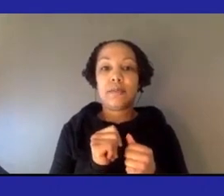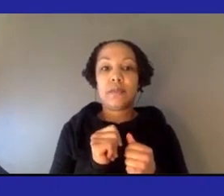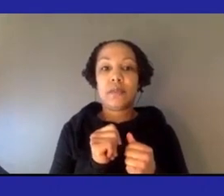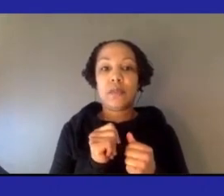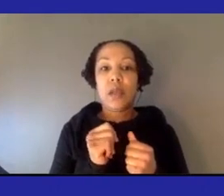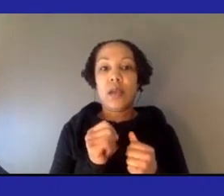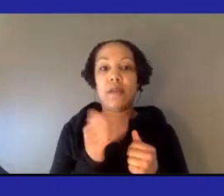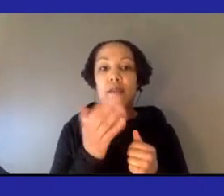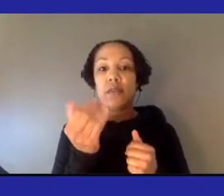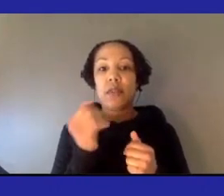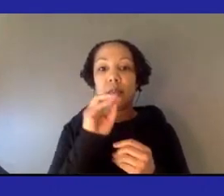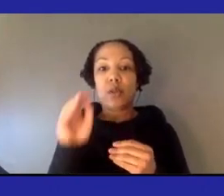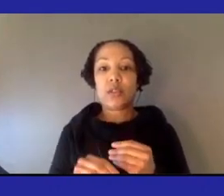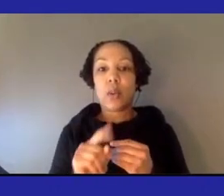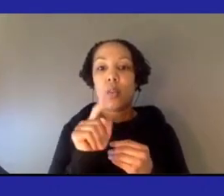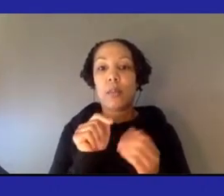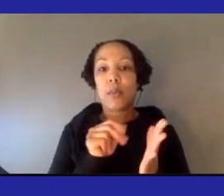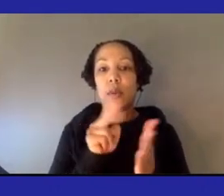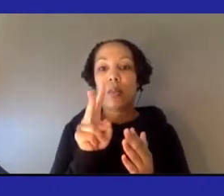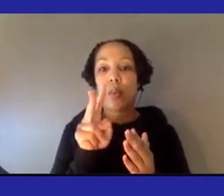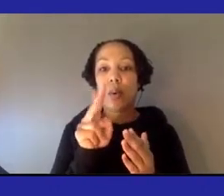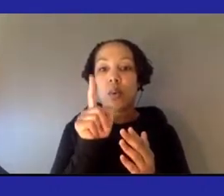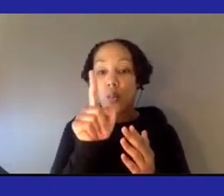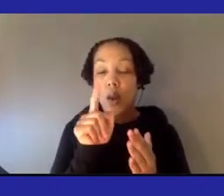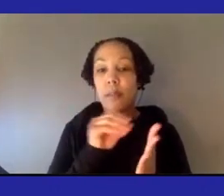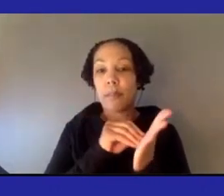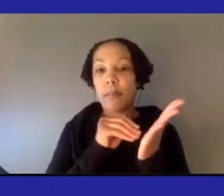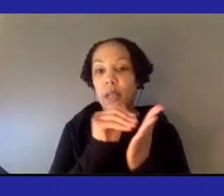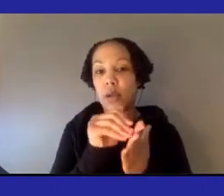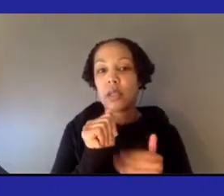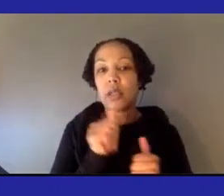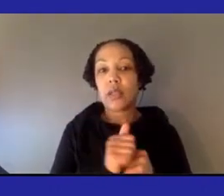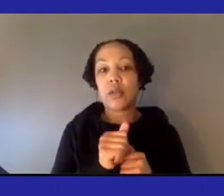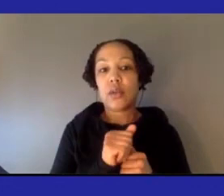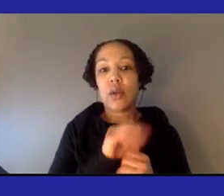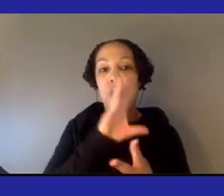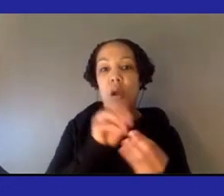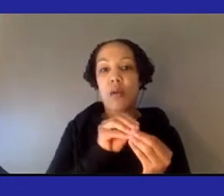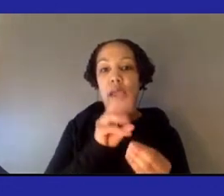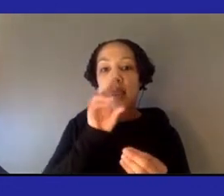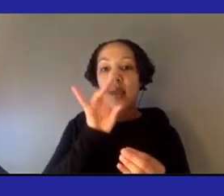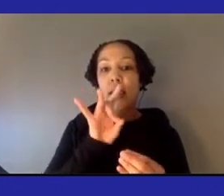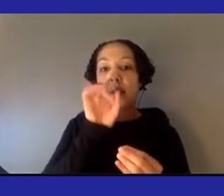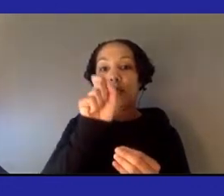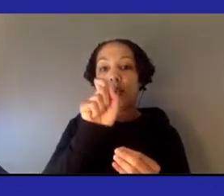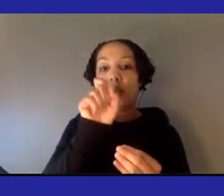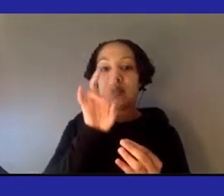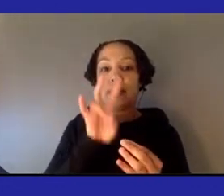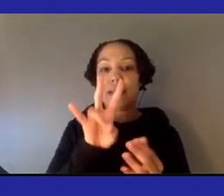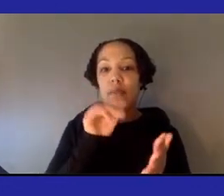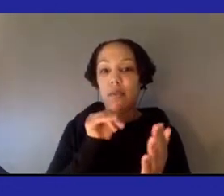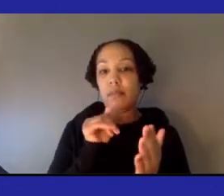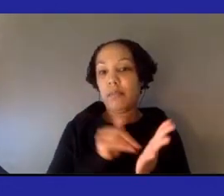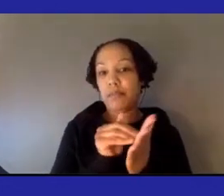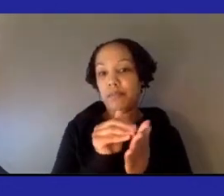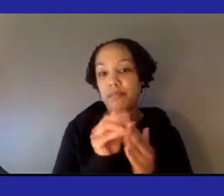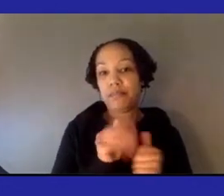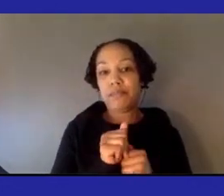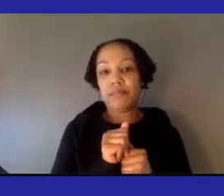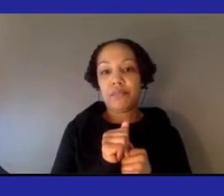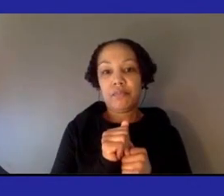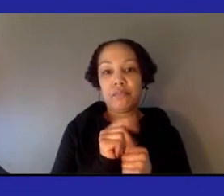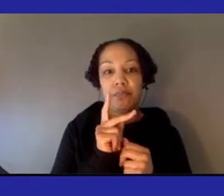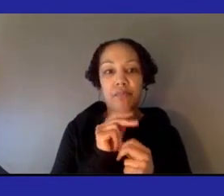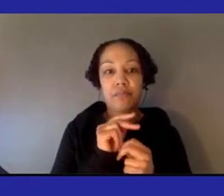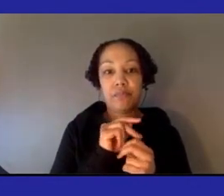that's about $1.1 million to bringing the total budget to $8.7 million. And there's the resolution.